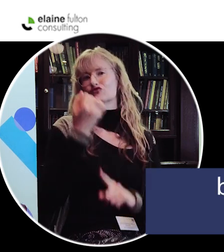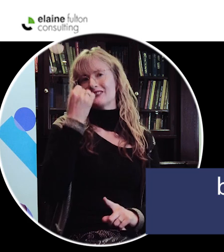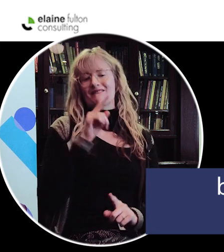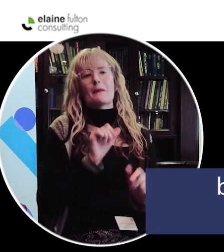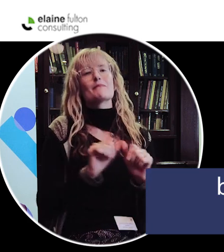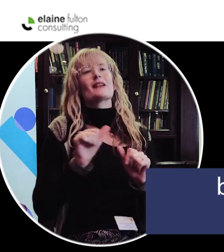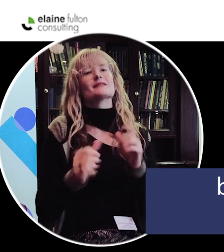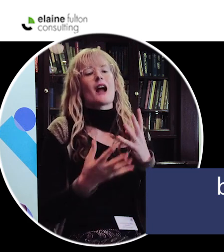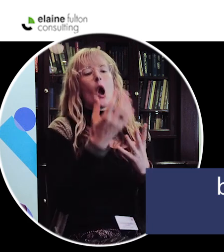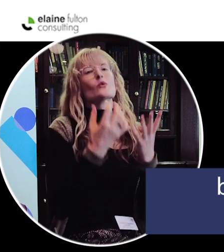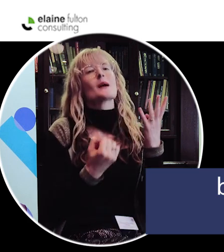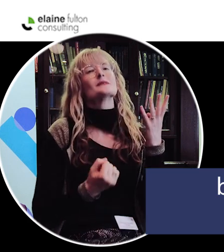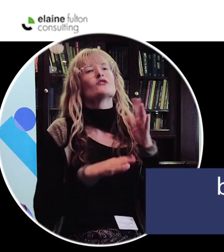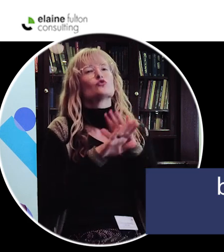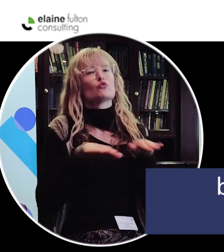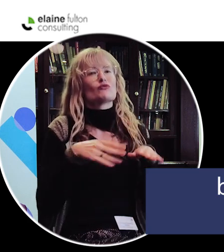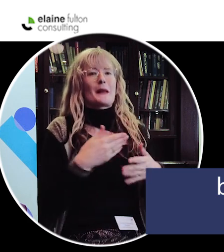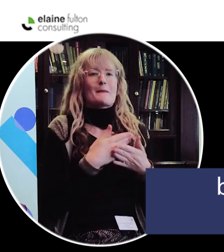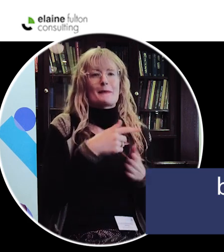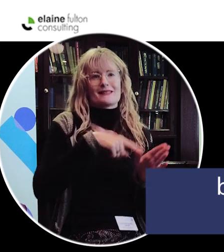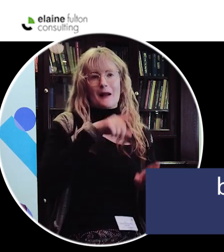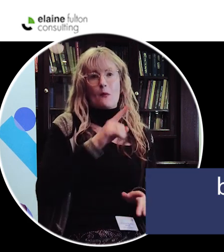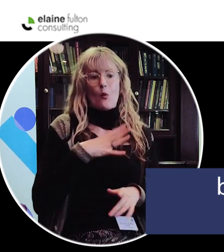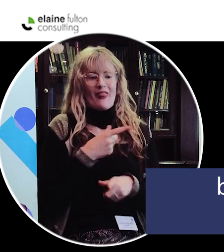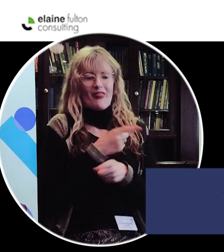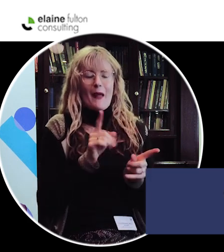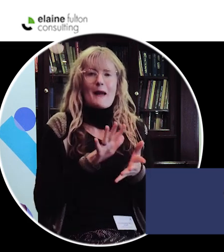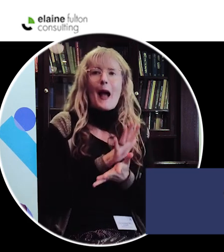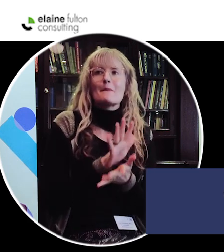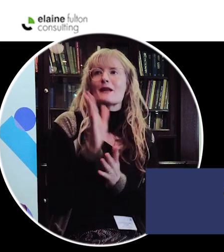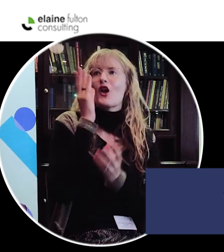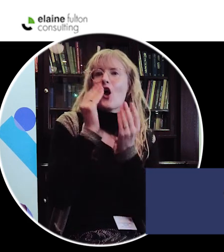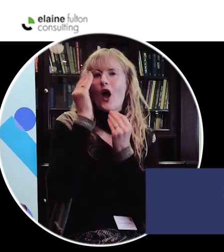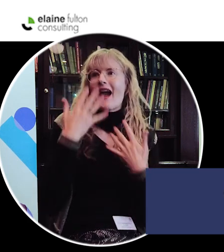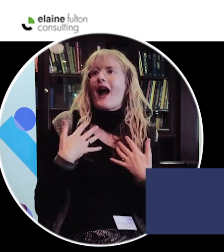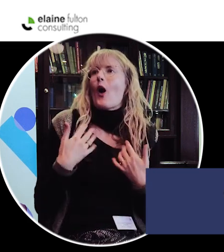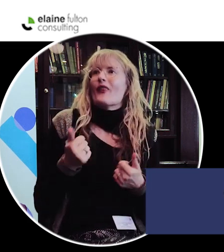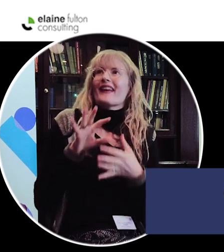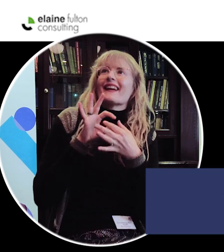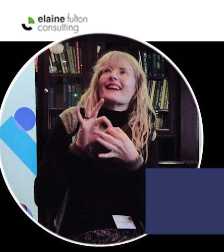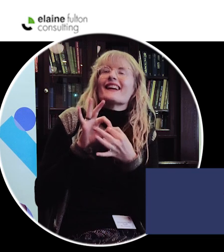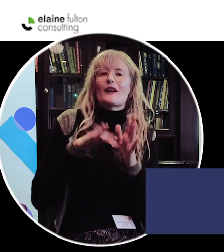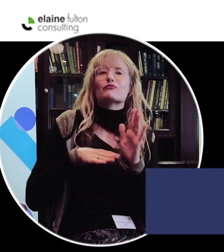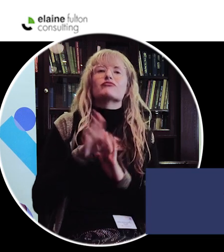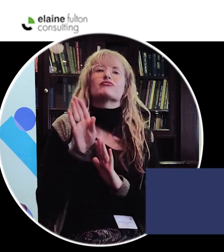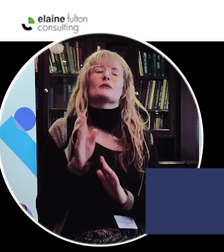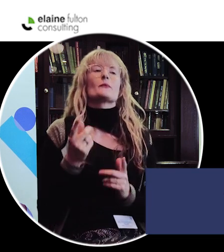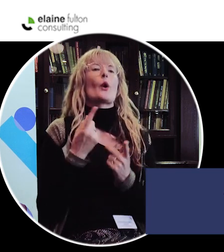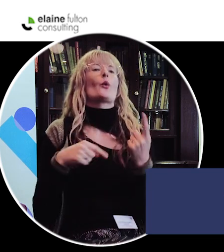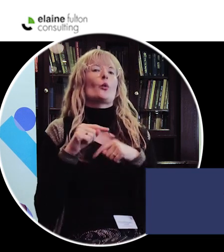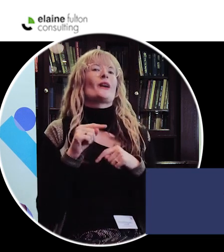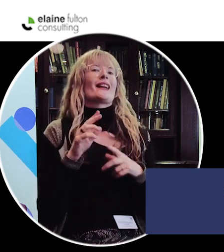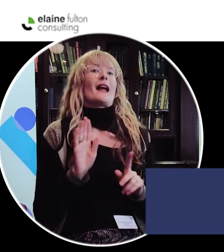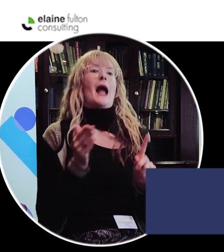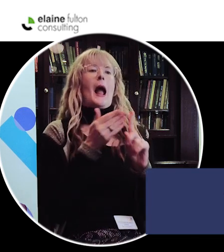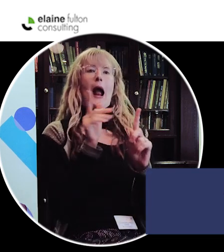and that they're all safe, happy, healthy, learning and engaged. And we're aiming to have a broad consensus of what